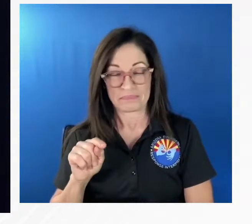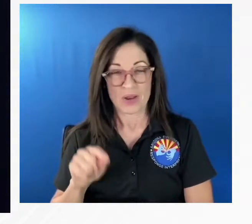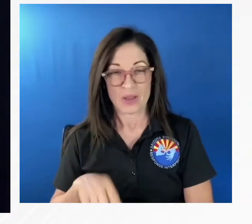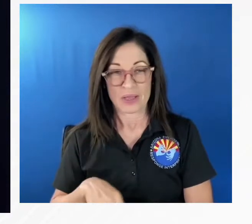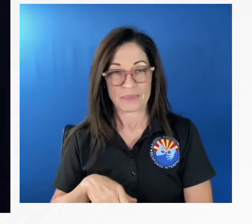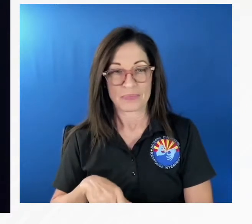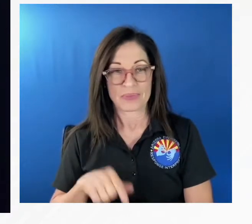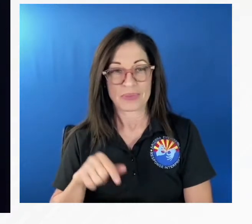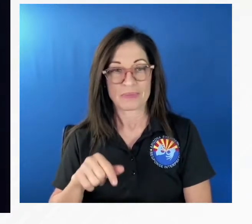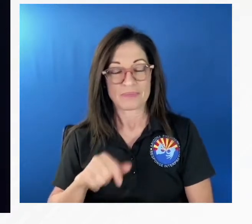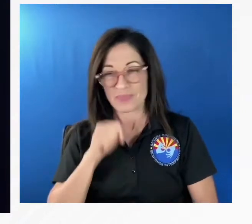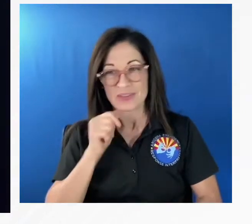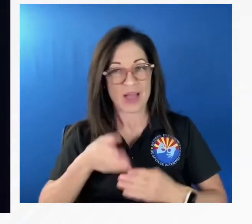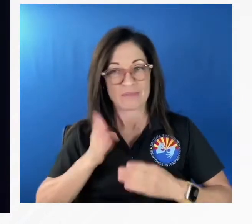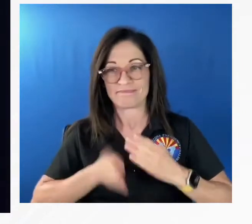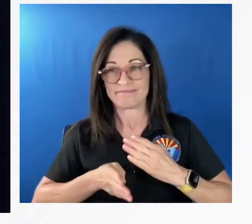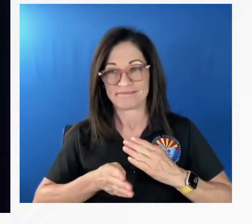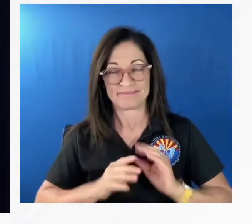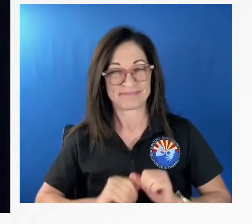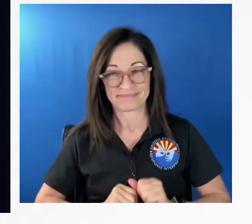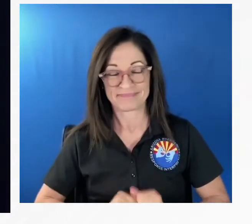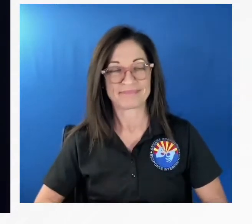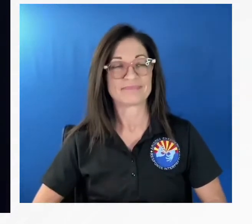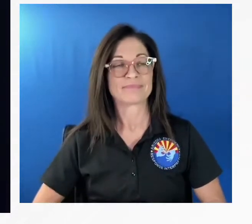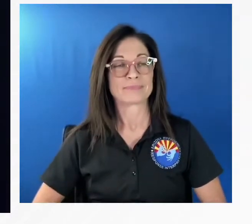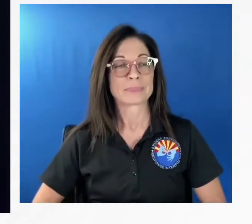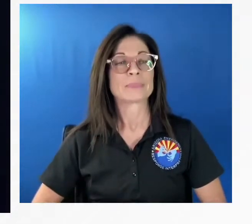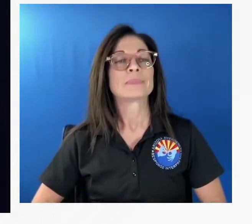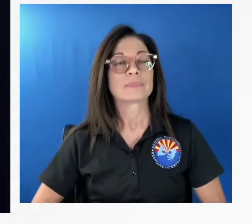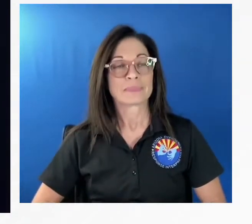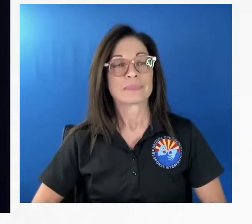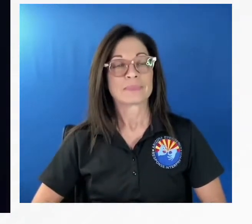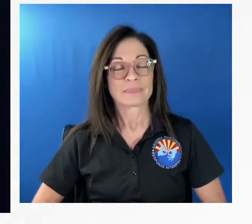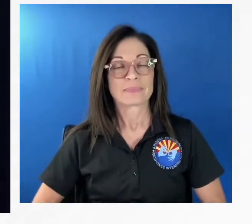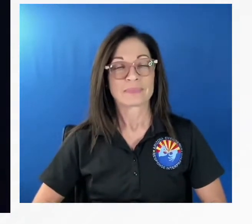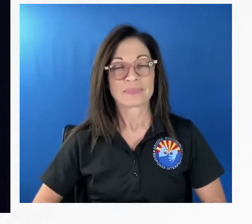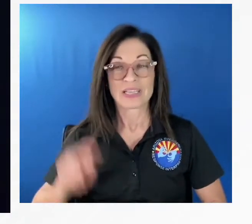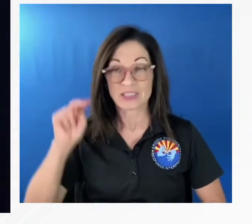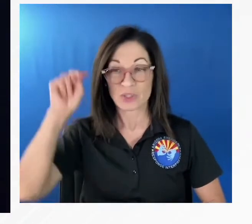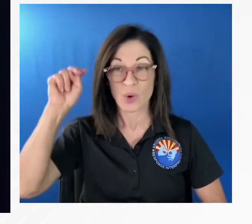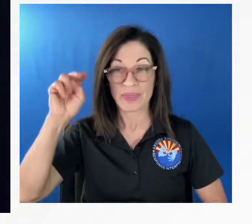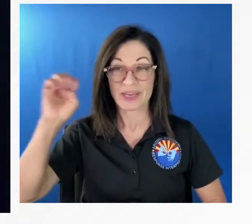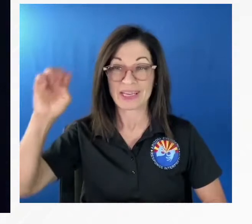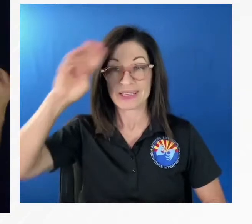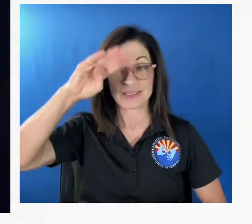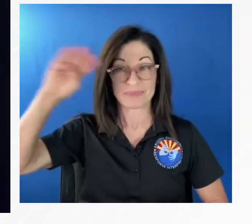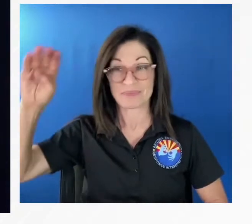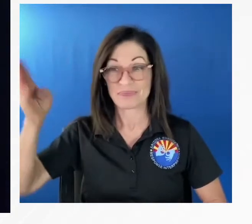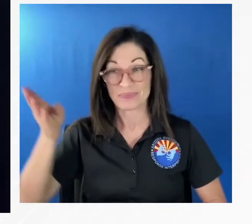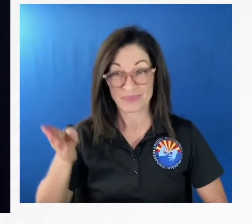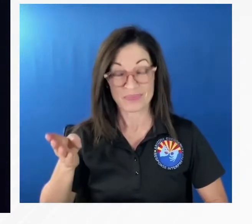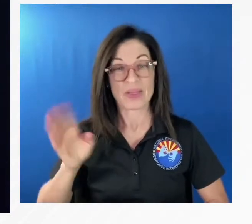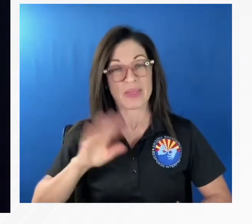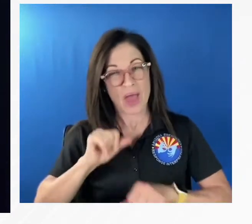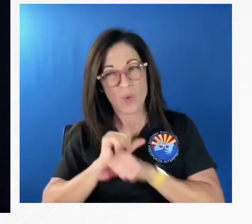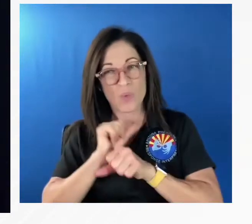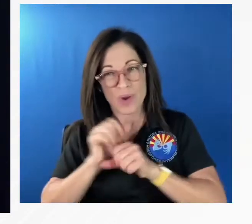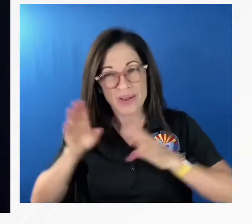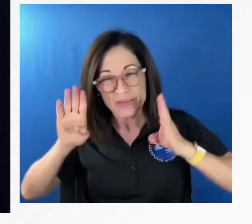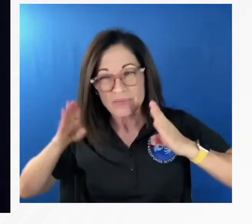is not a done deal up in this section. This effort will continue for days